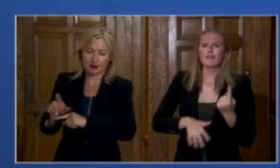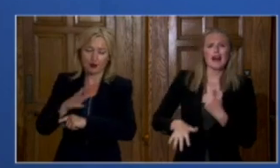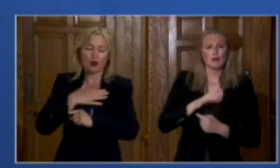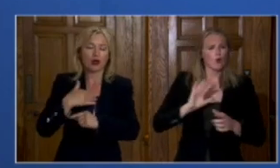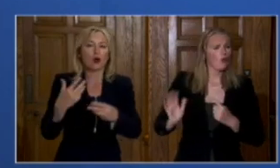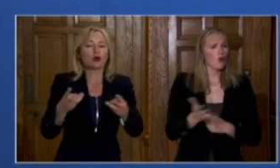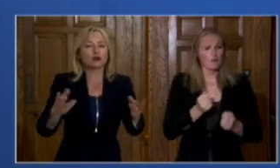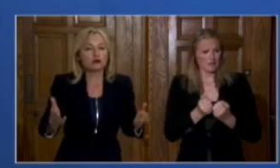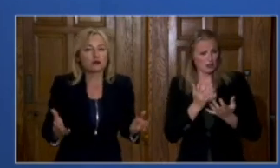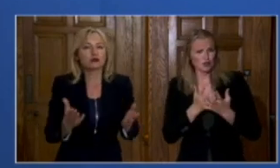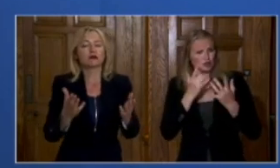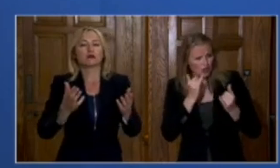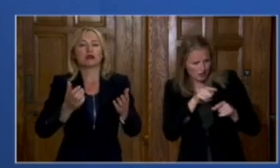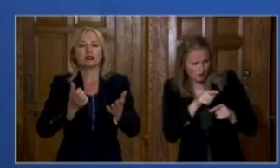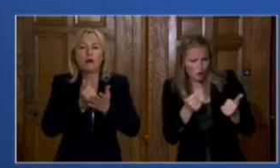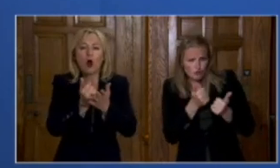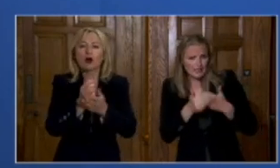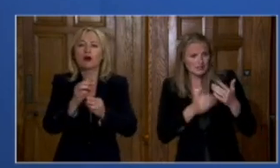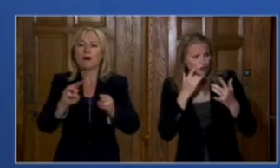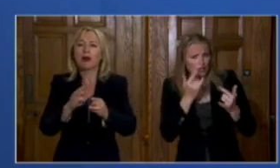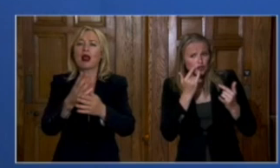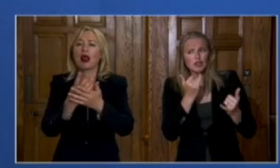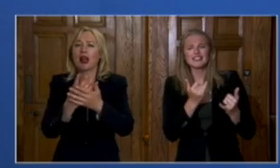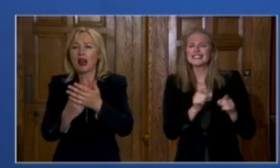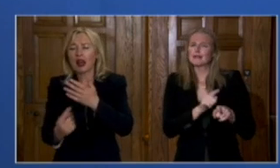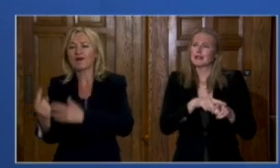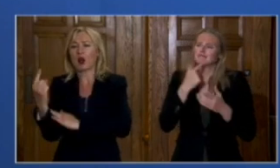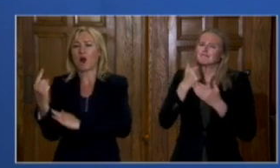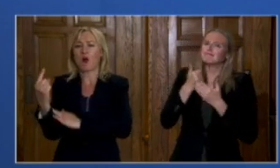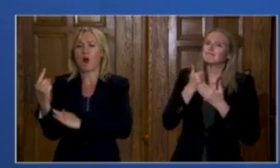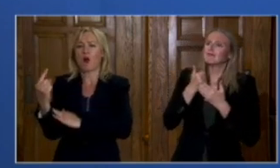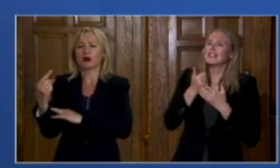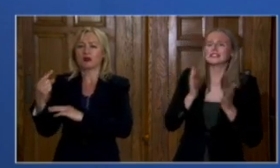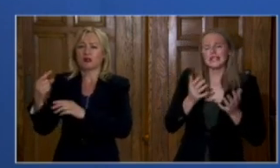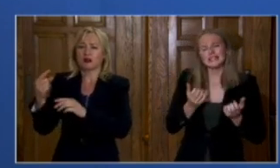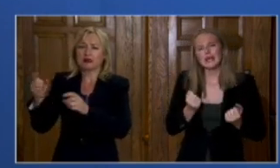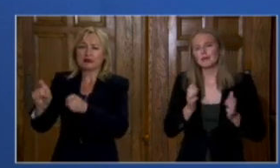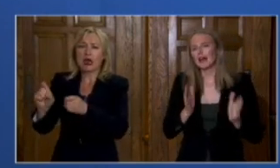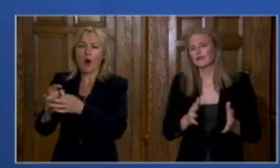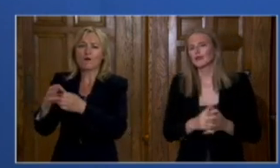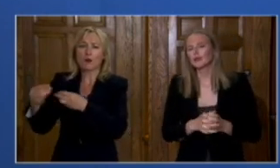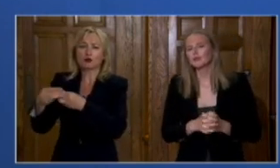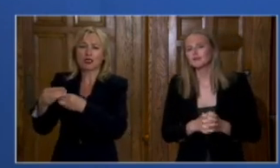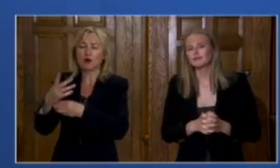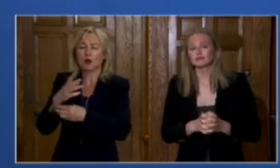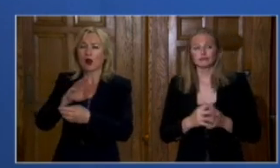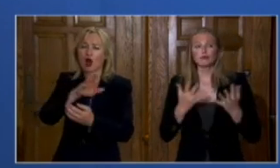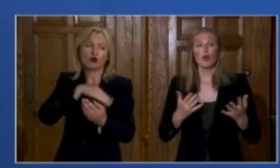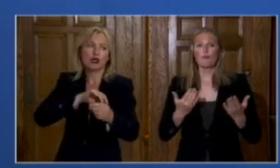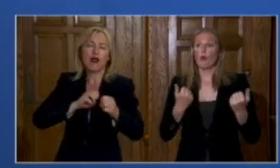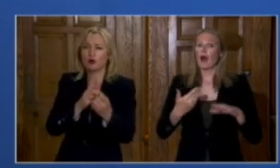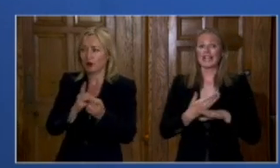social circle to keep checking in on you while respecting the public health advice. As more activities open up, the